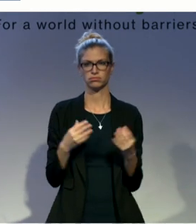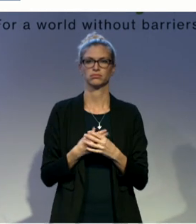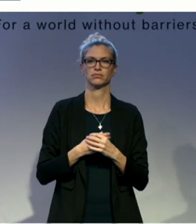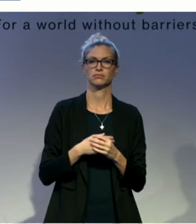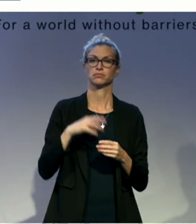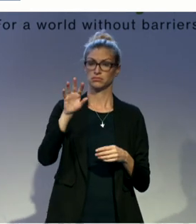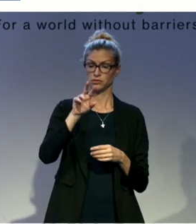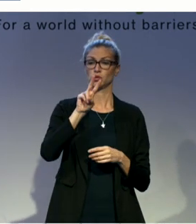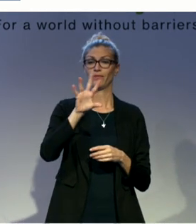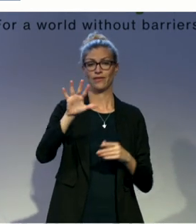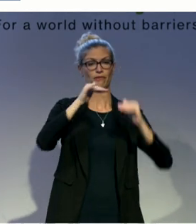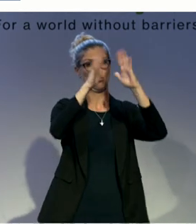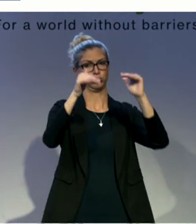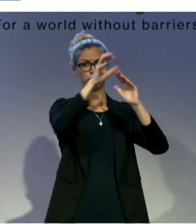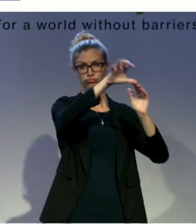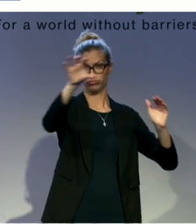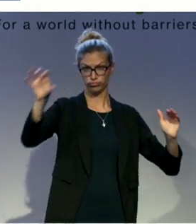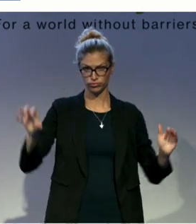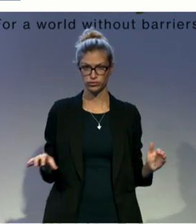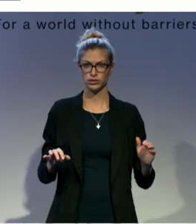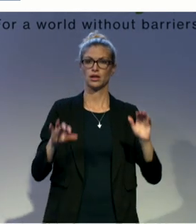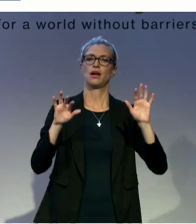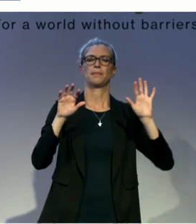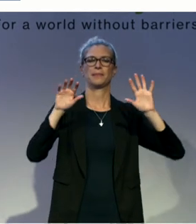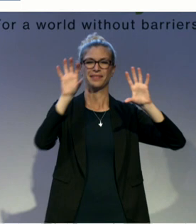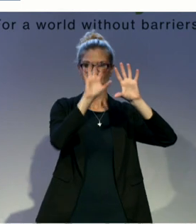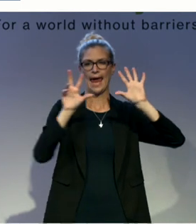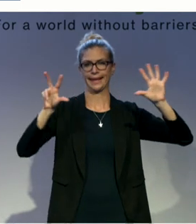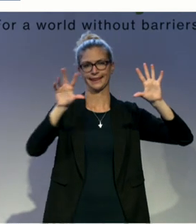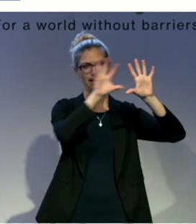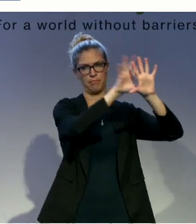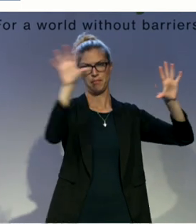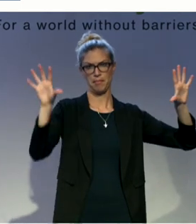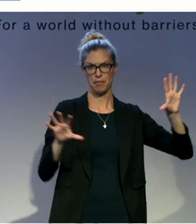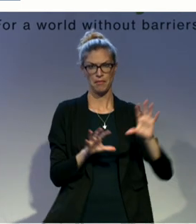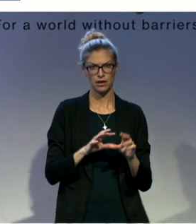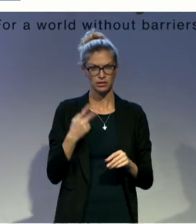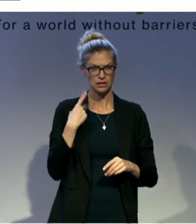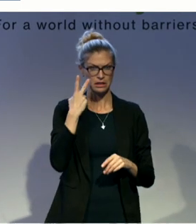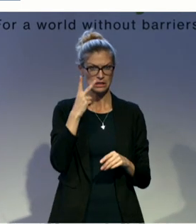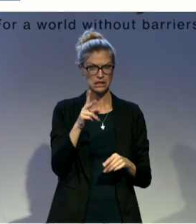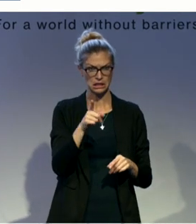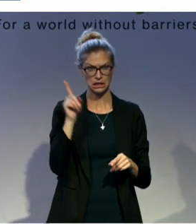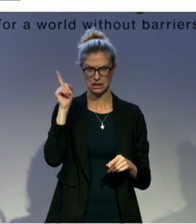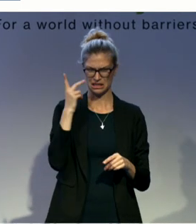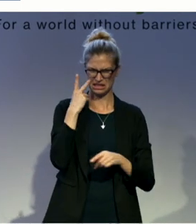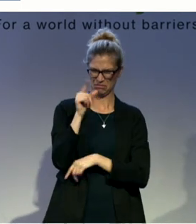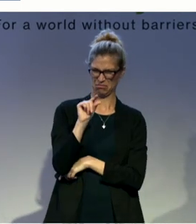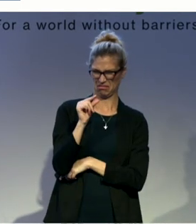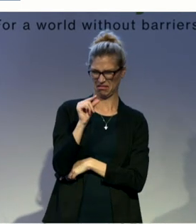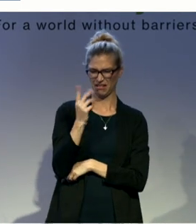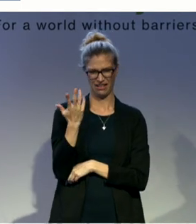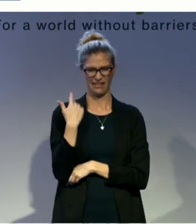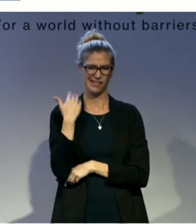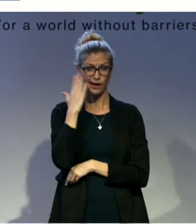communities. When you see that through numbers, those numbers are not big in total number of